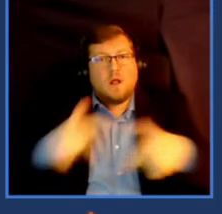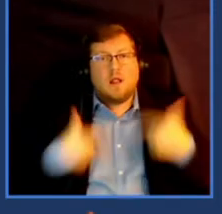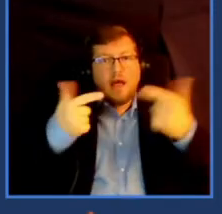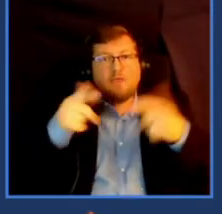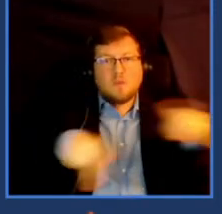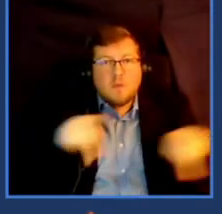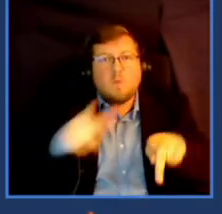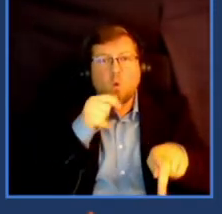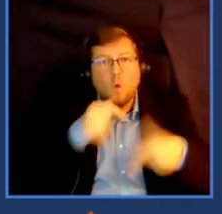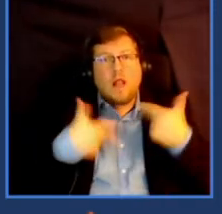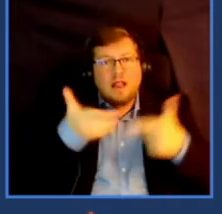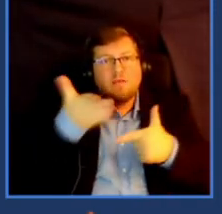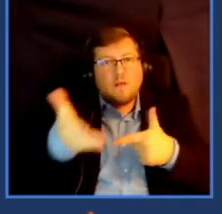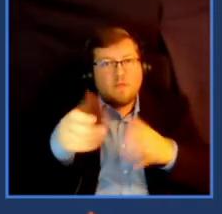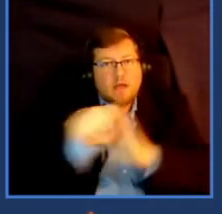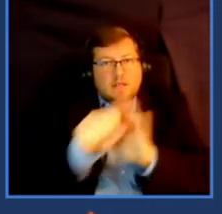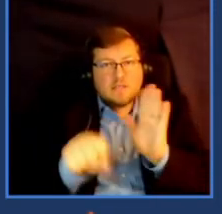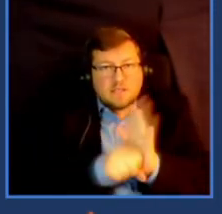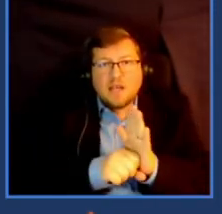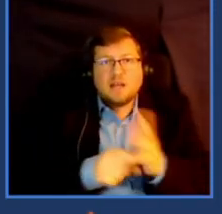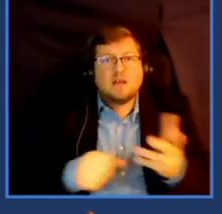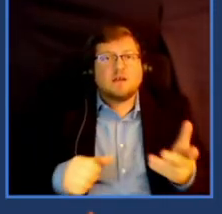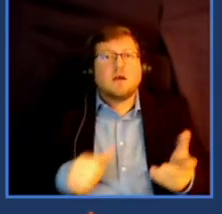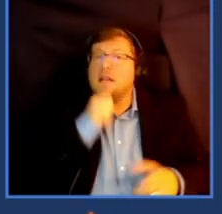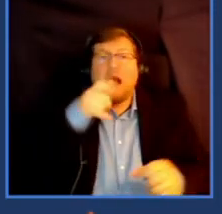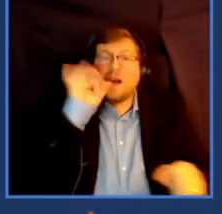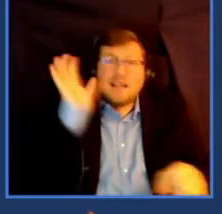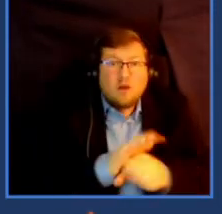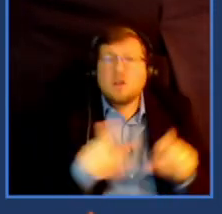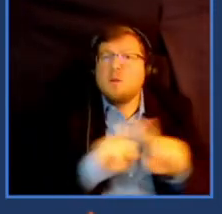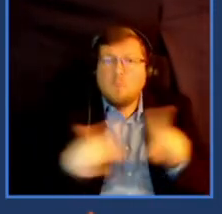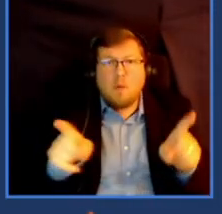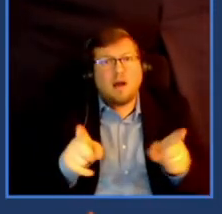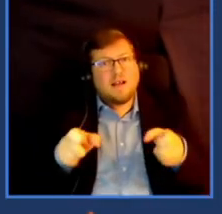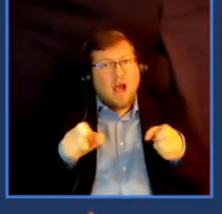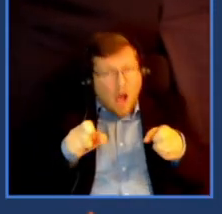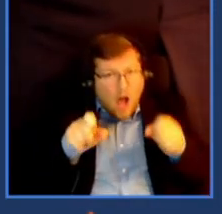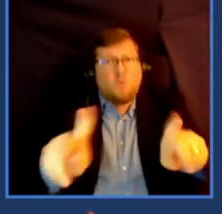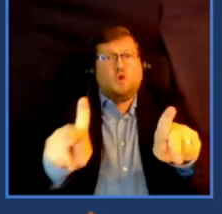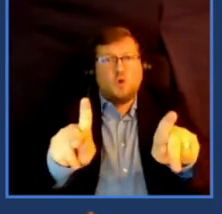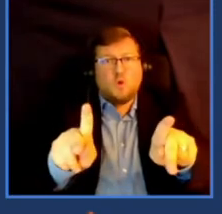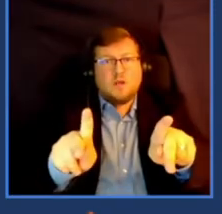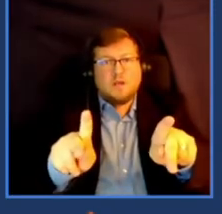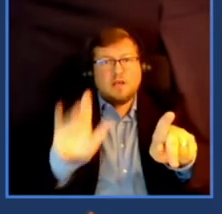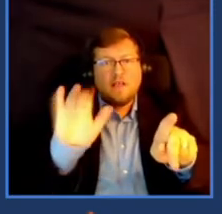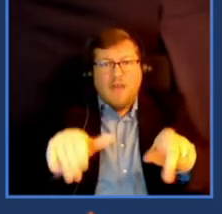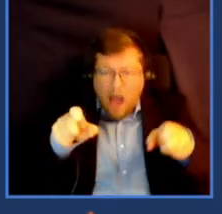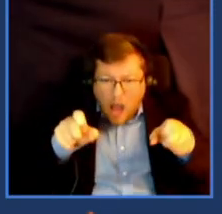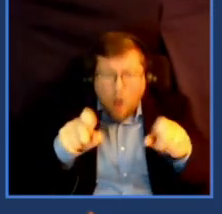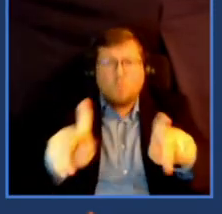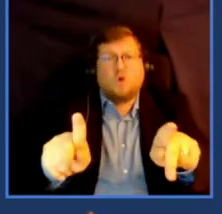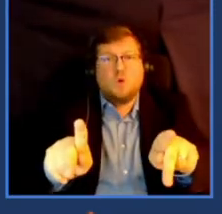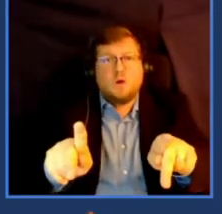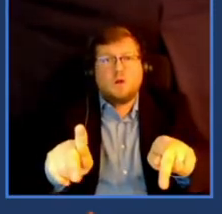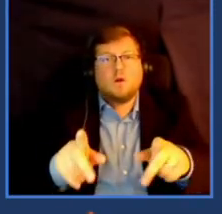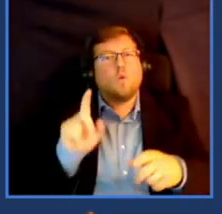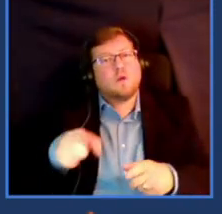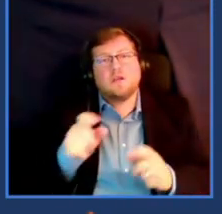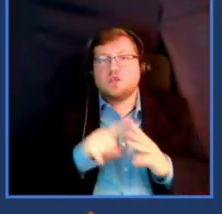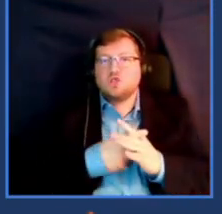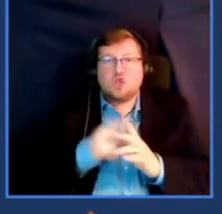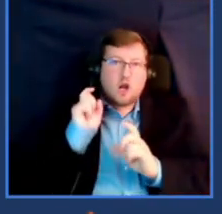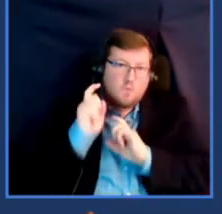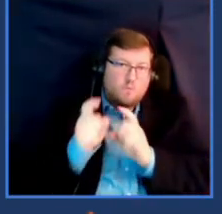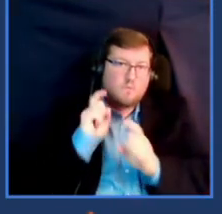chance. Just an even shot, no guarantee, but an even shot. It's time to start rewarding work and not